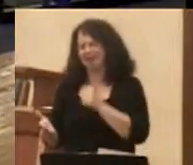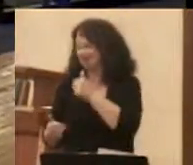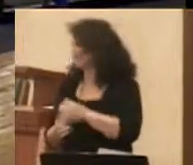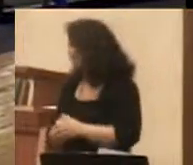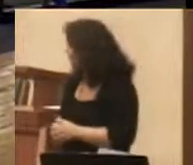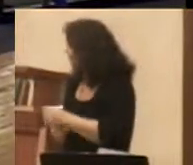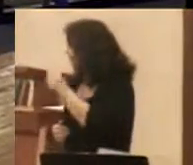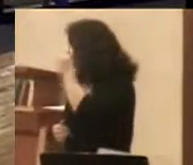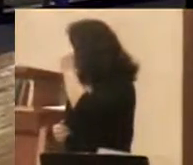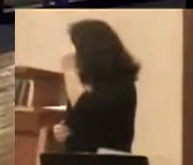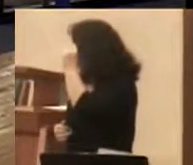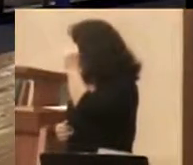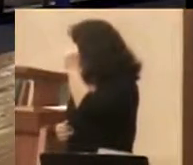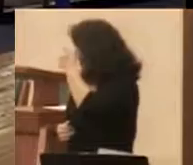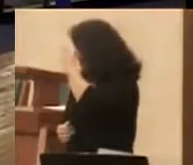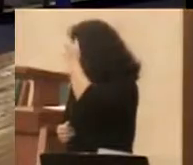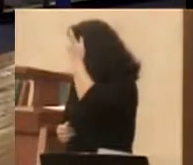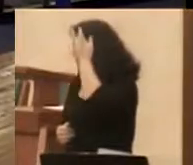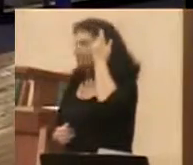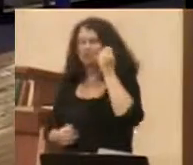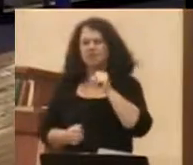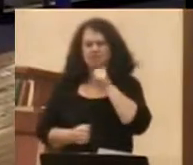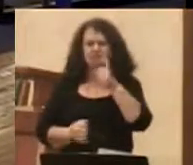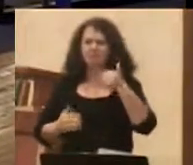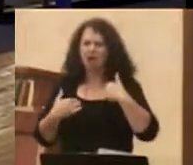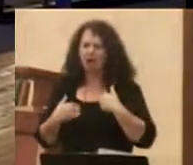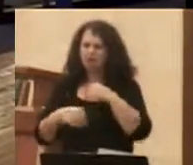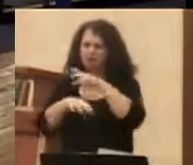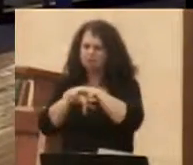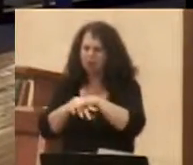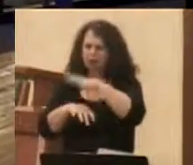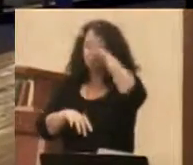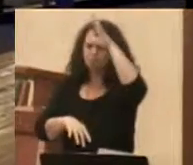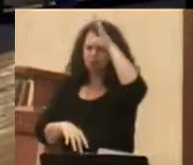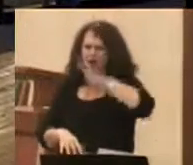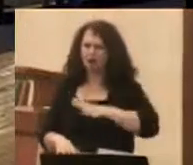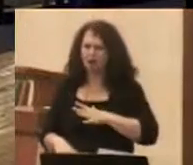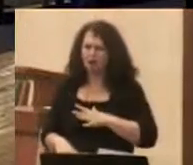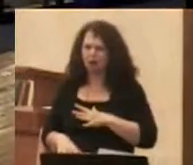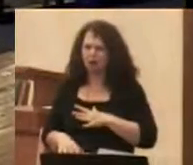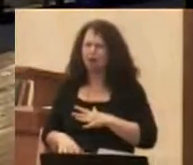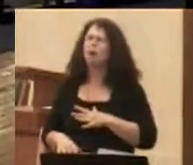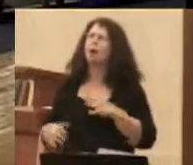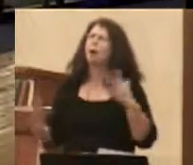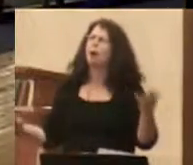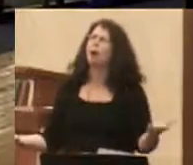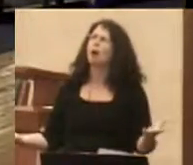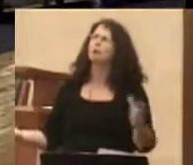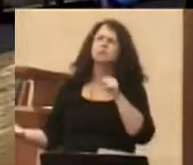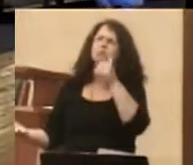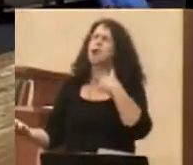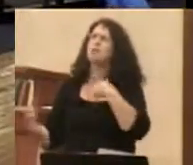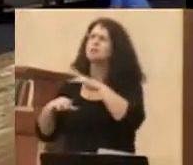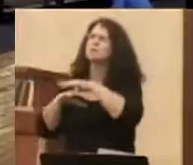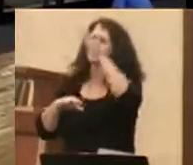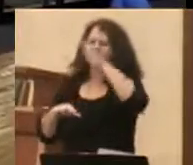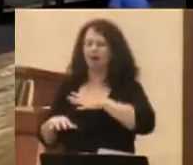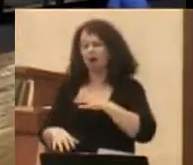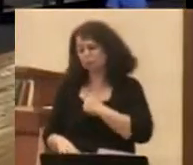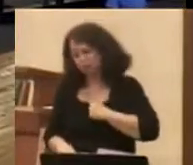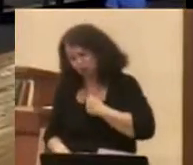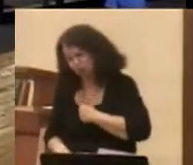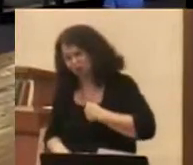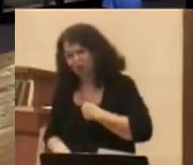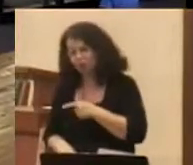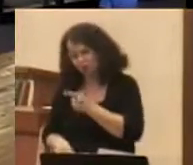We haven't seen Spider-Man. I'm sorry I let you down on Spider-Man. You're right. No, and he can't be like Spider-Man going up buildings,